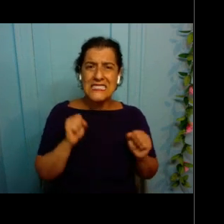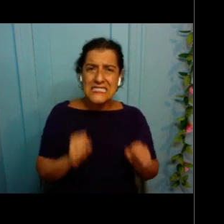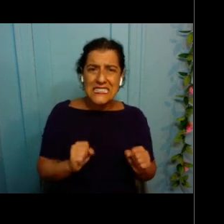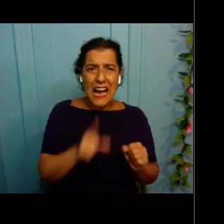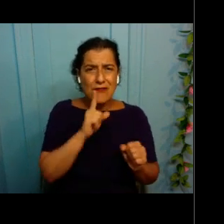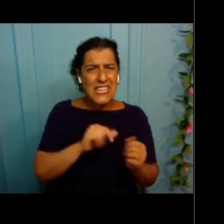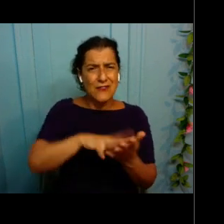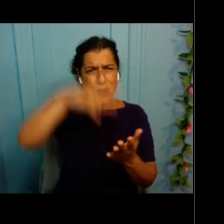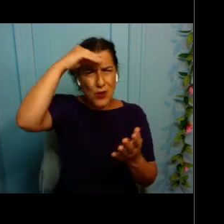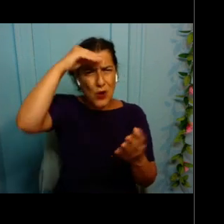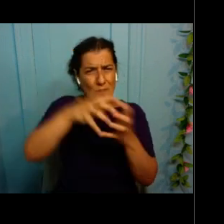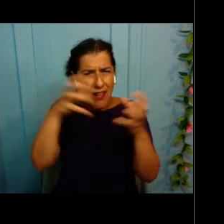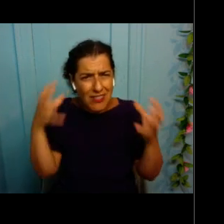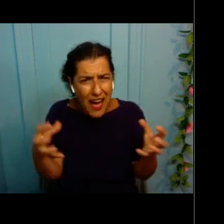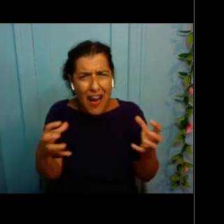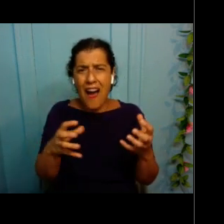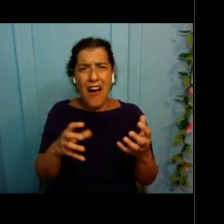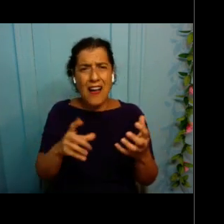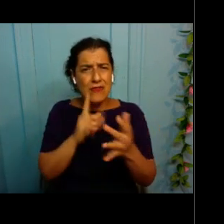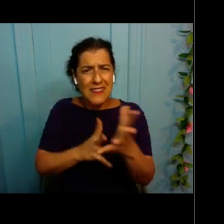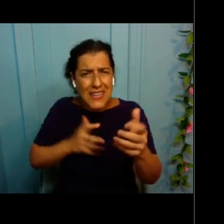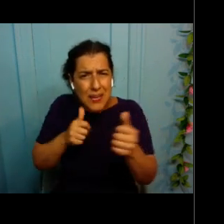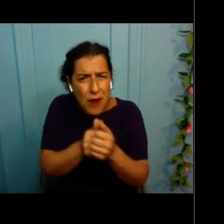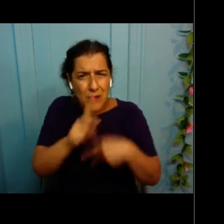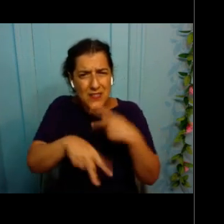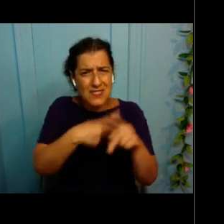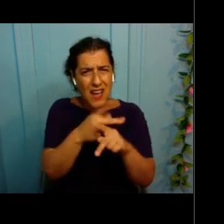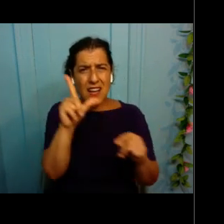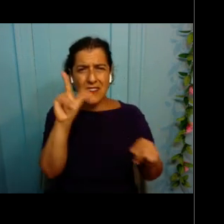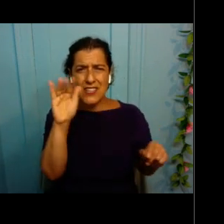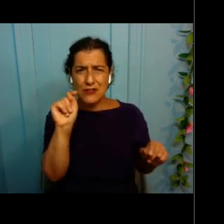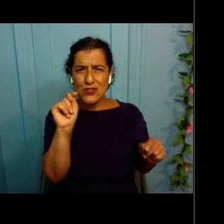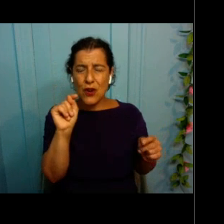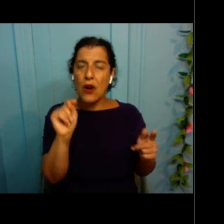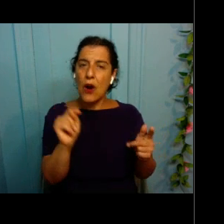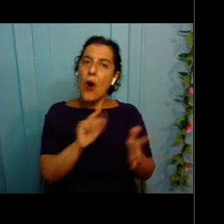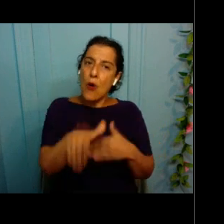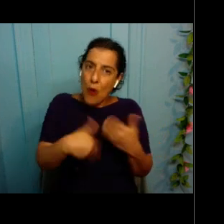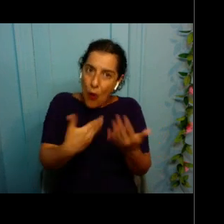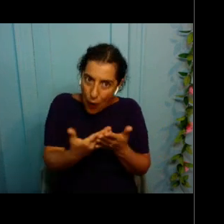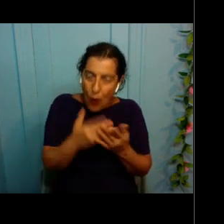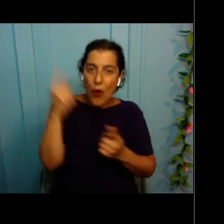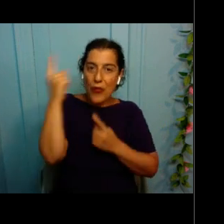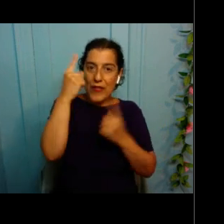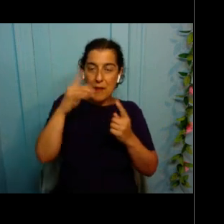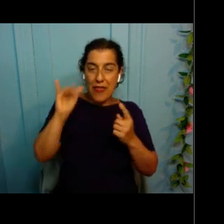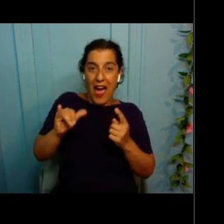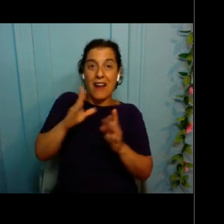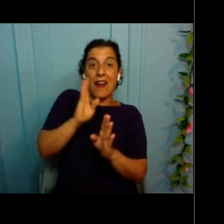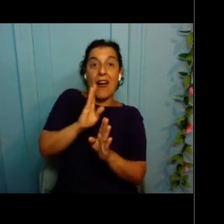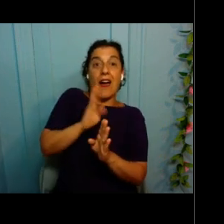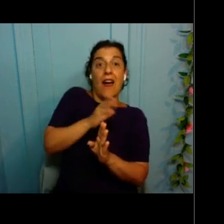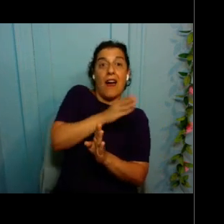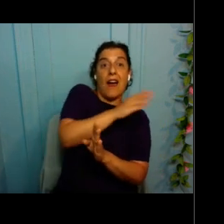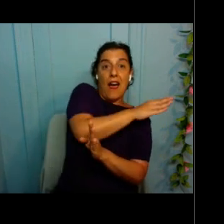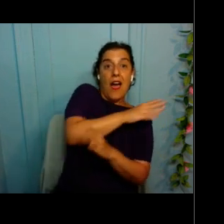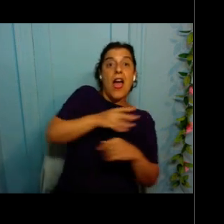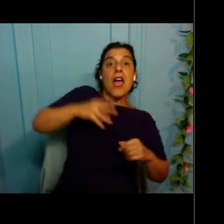a lot to be keeping up with this type of literature, we're all dealing with the consequences of historical disciplinary wall